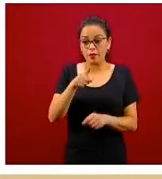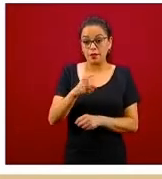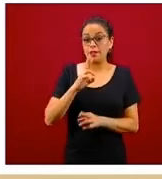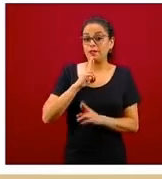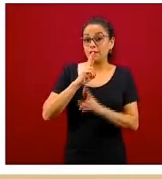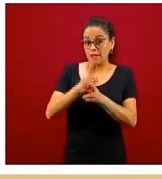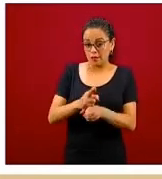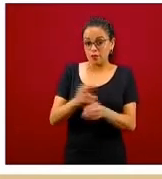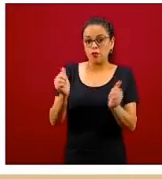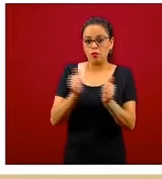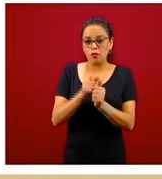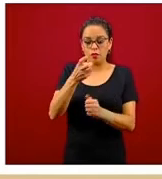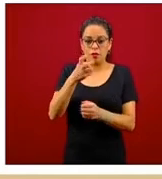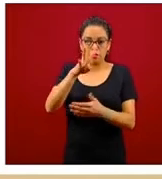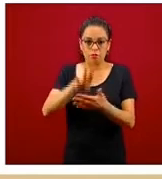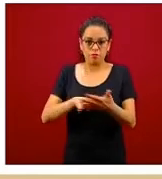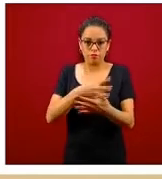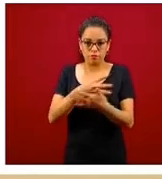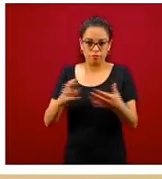these